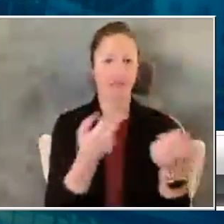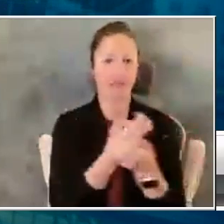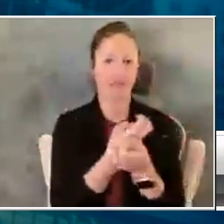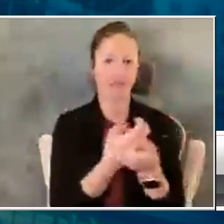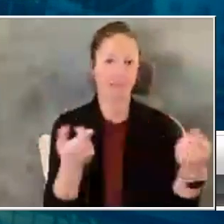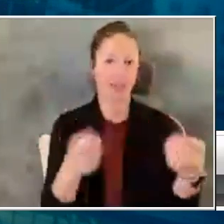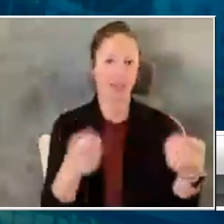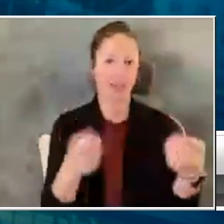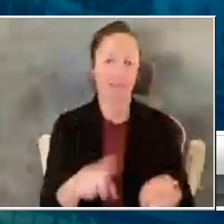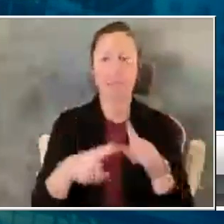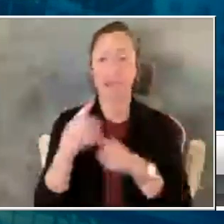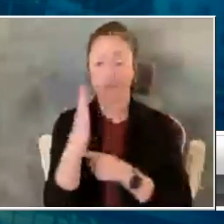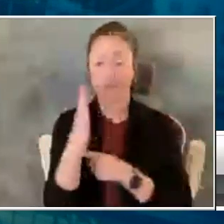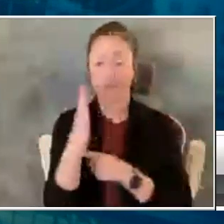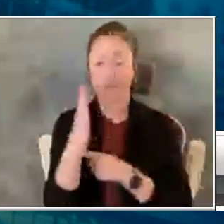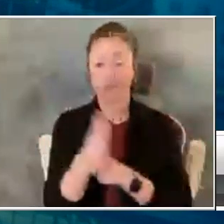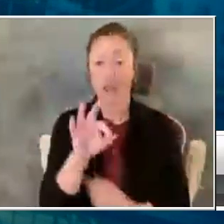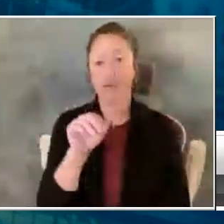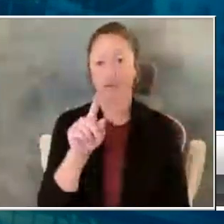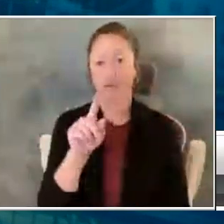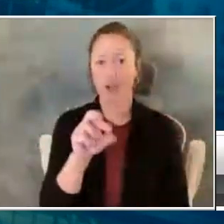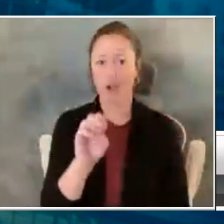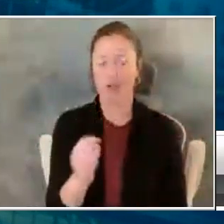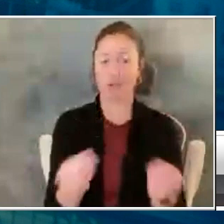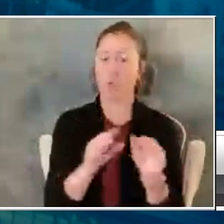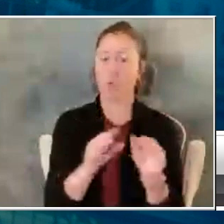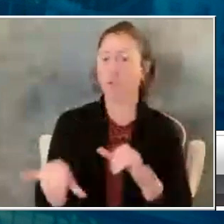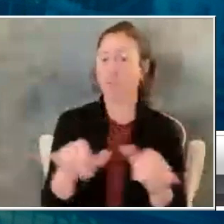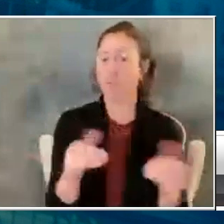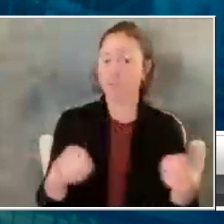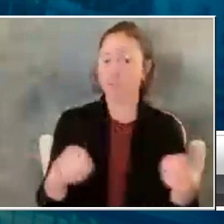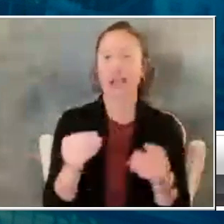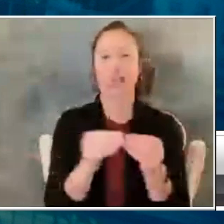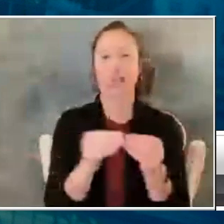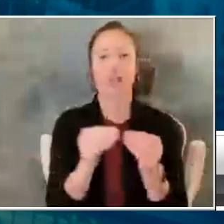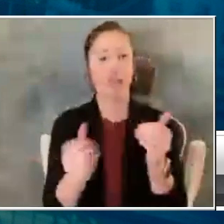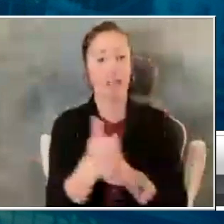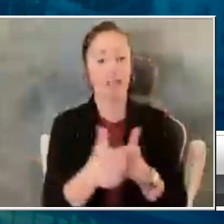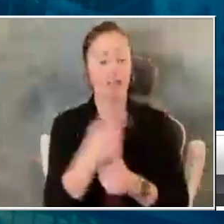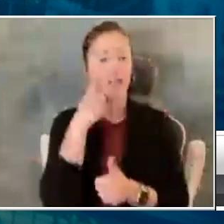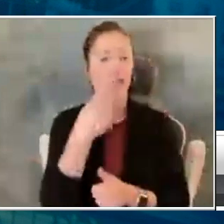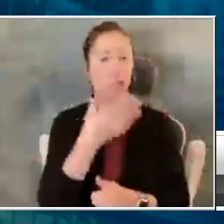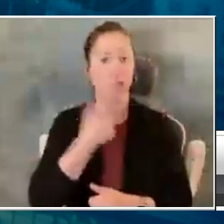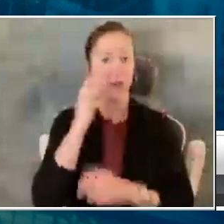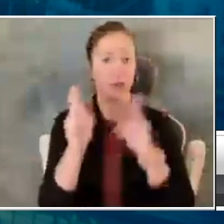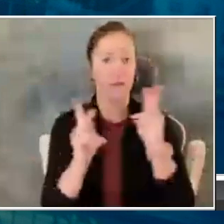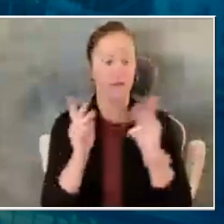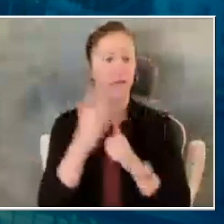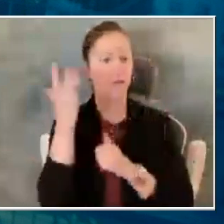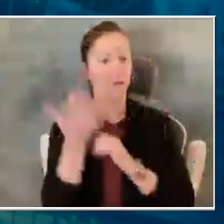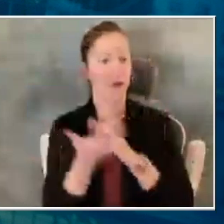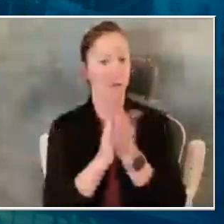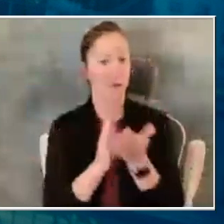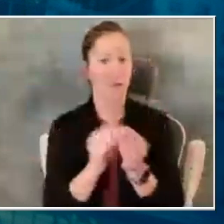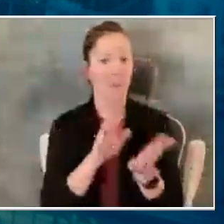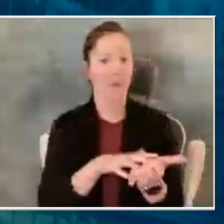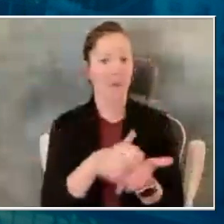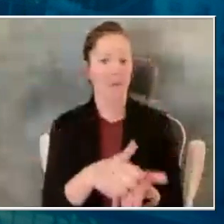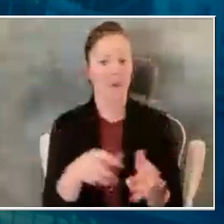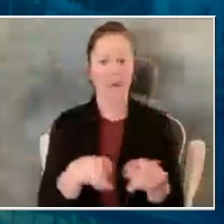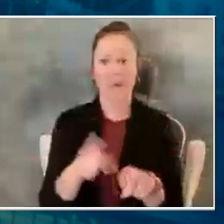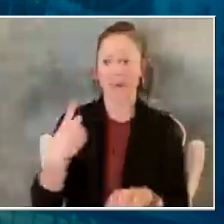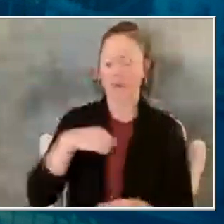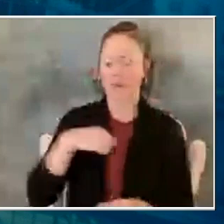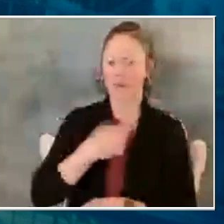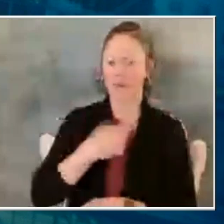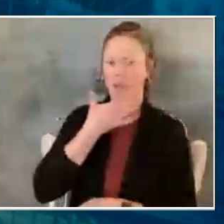common and much more dangerous for older adults. Today, we are learning why bones get weaker as we age, how doctors measure bone